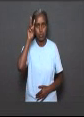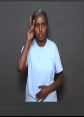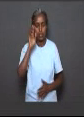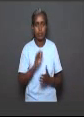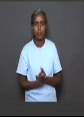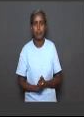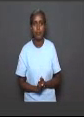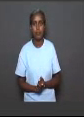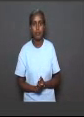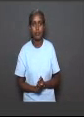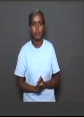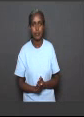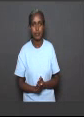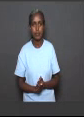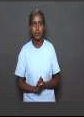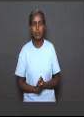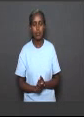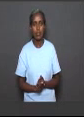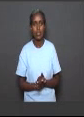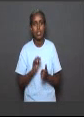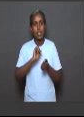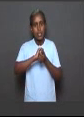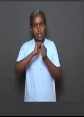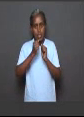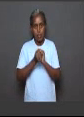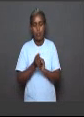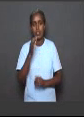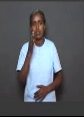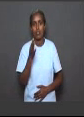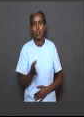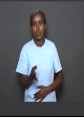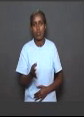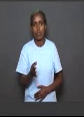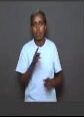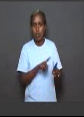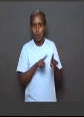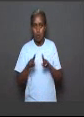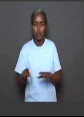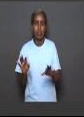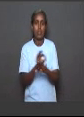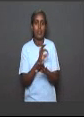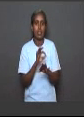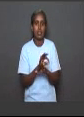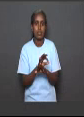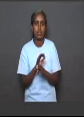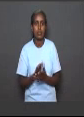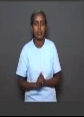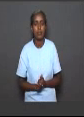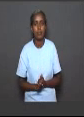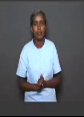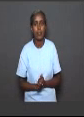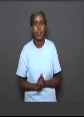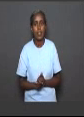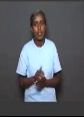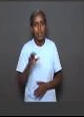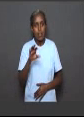squared. Is the inverse of f also a function? Let us